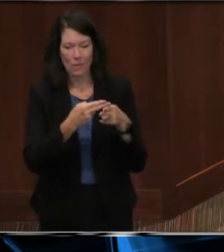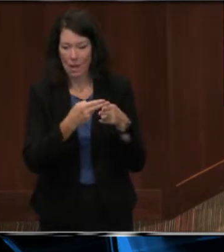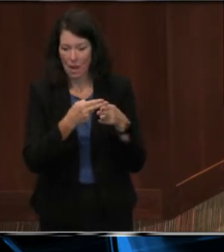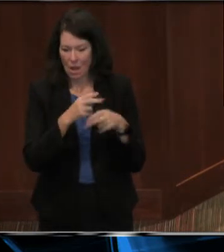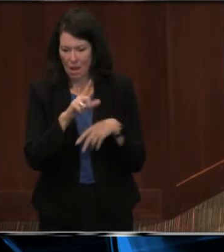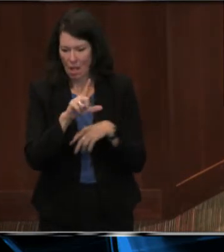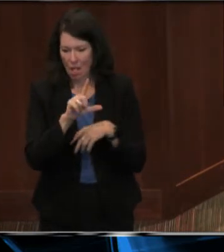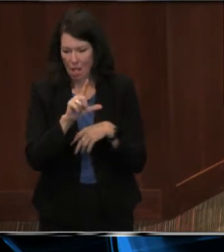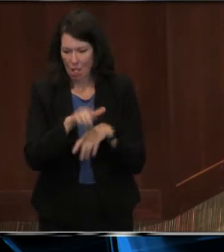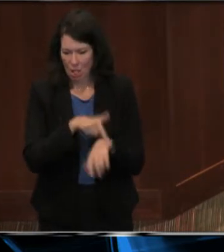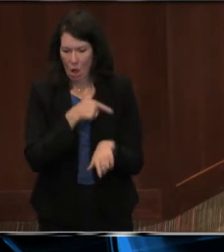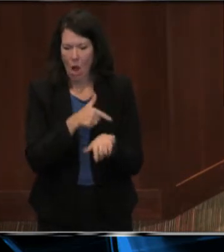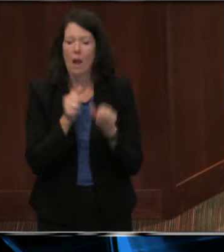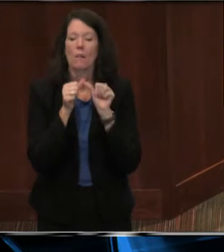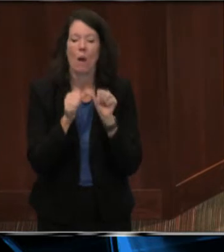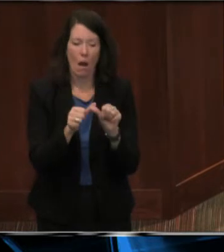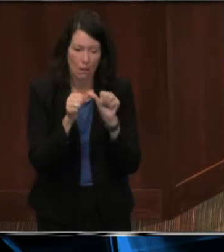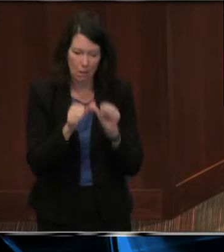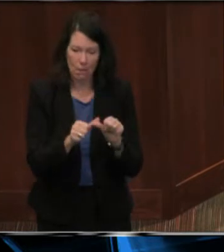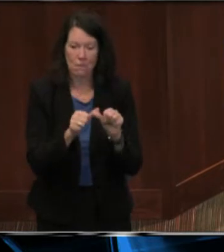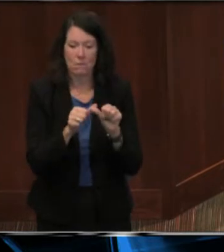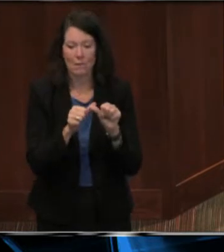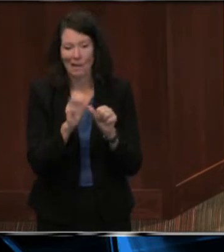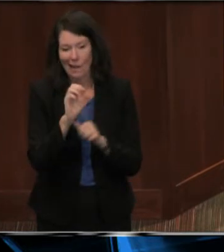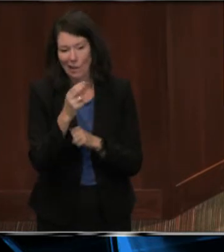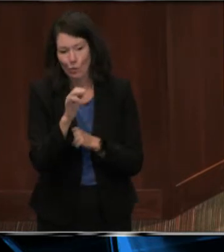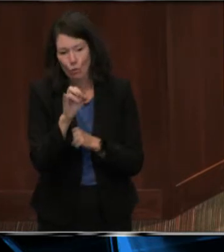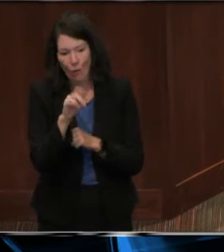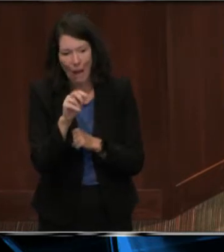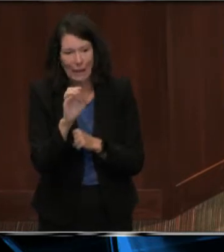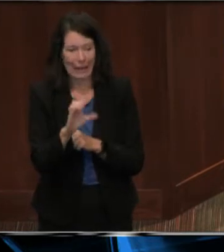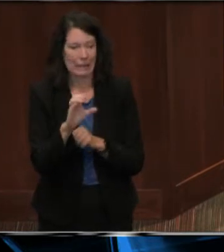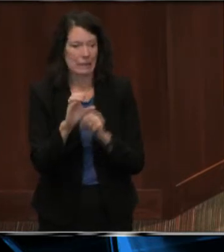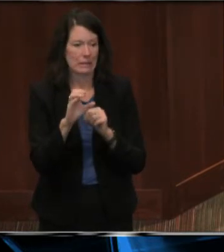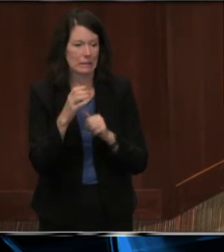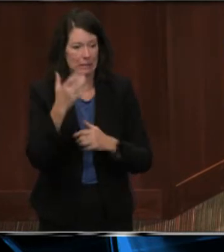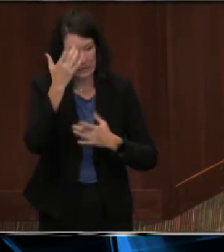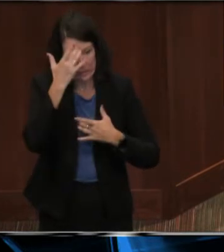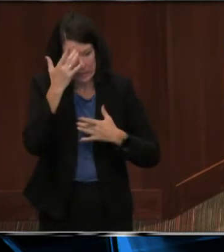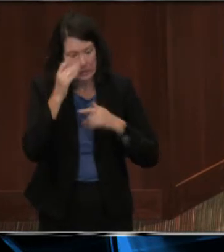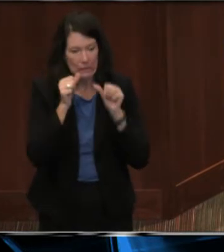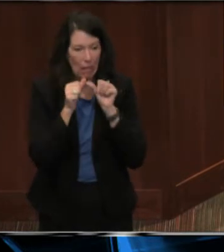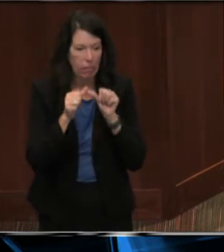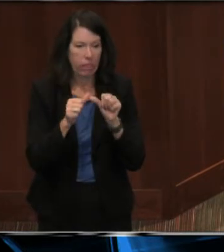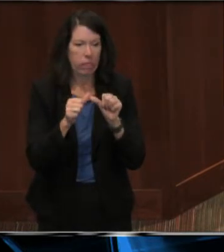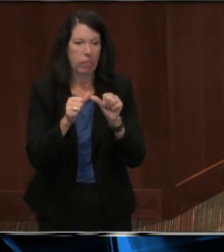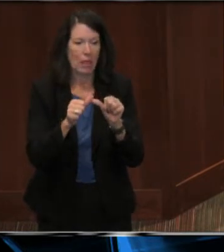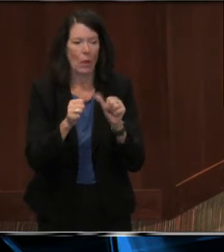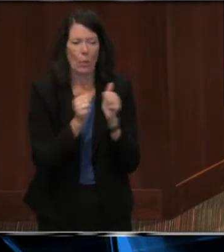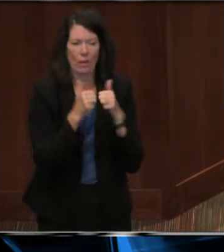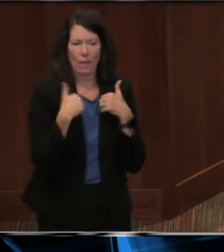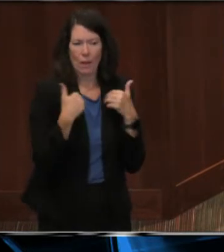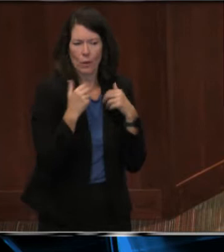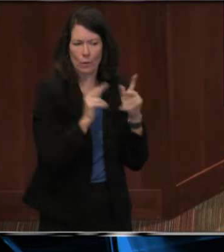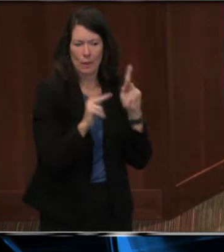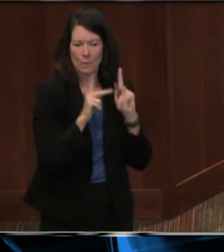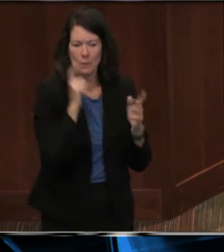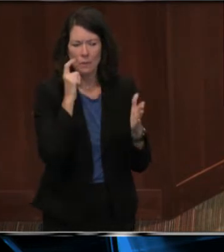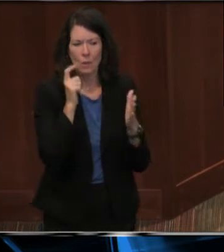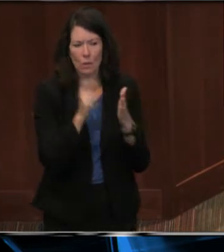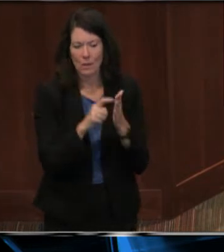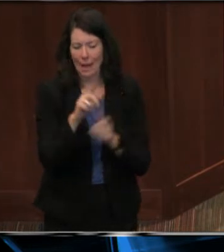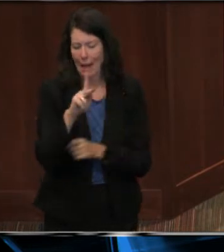haulers, which is kind of like a chronic mono syndrome, and it tends to be in some of our younger individuals. And we see